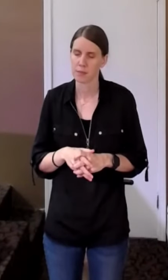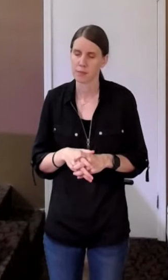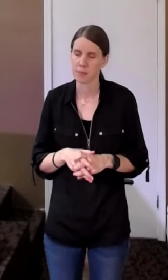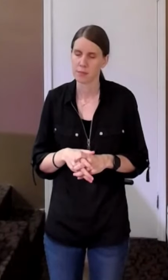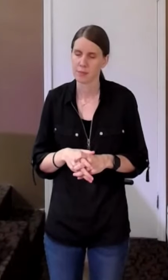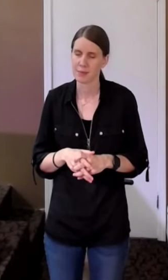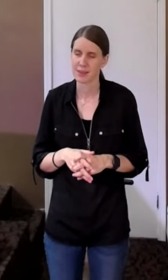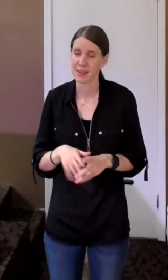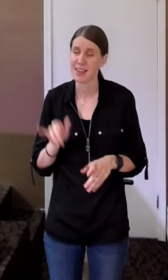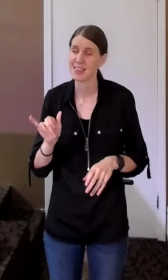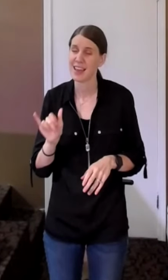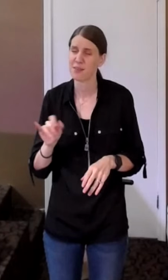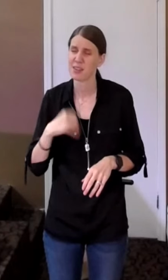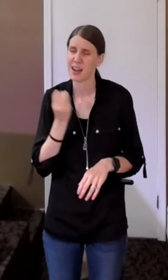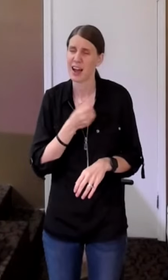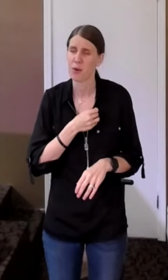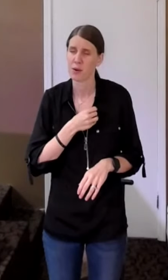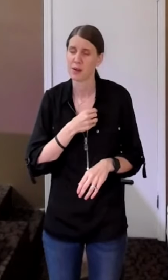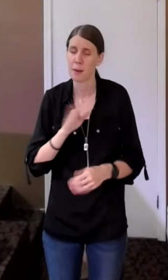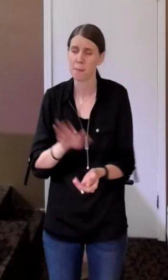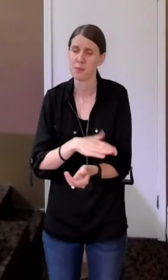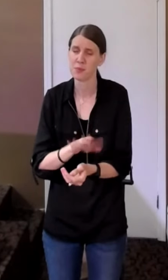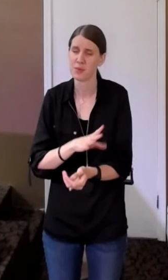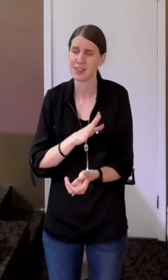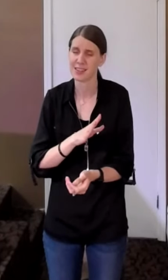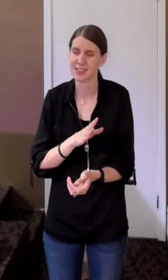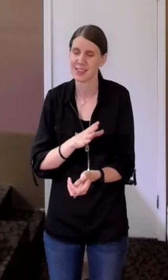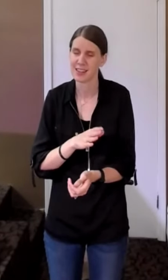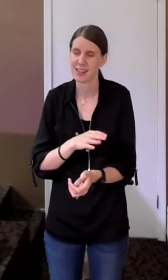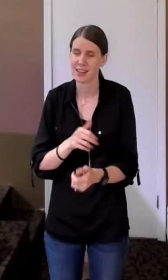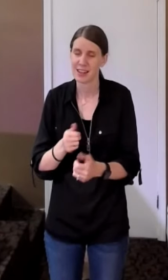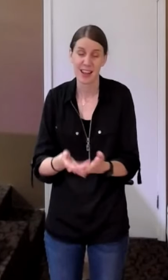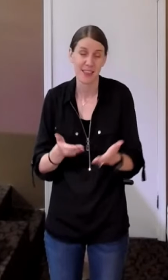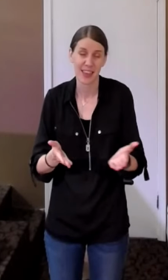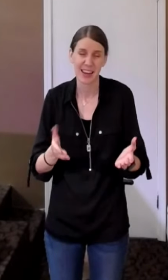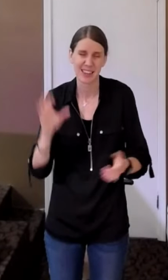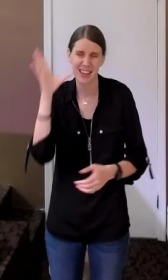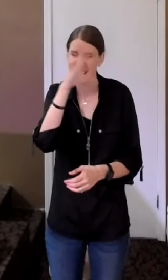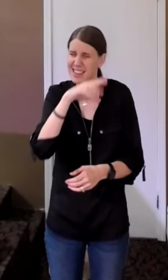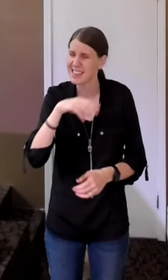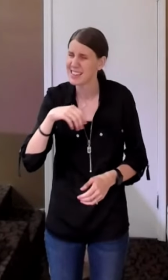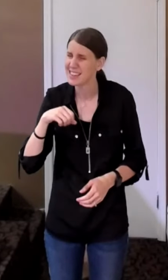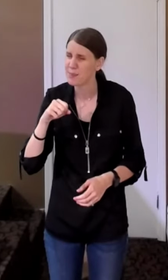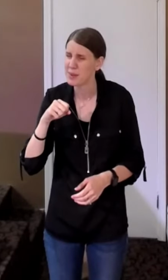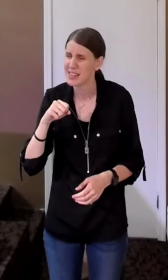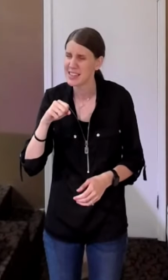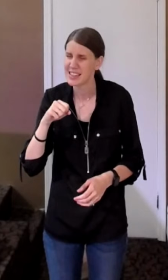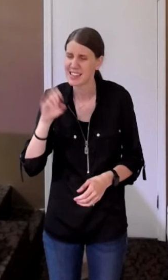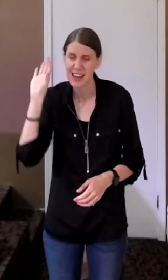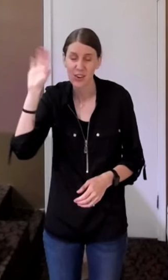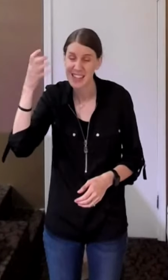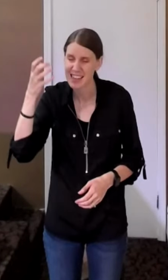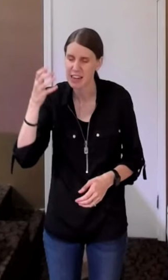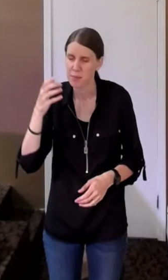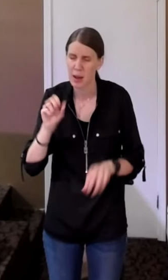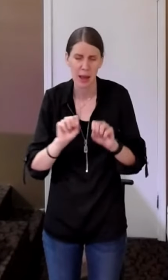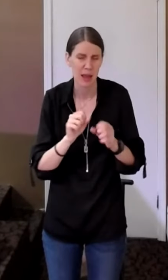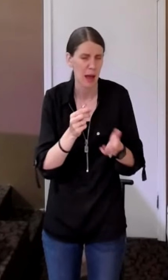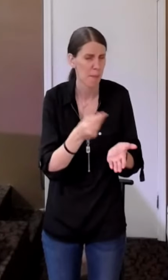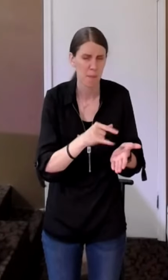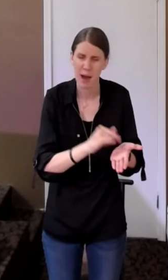Lord, that was the theme of our music today. The things that seem impossible, they may be to us, but not to